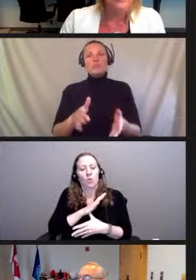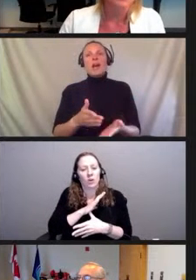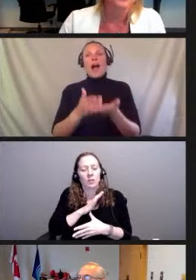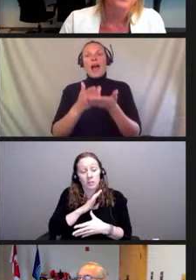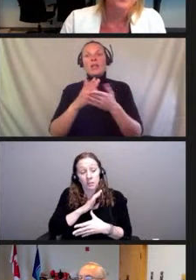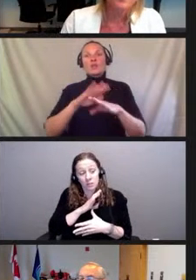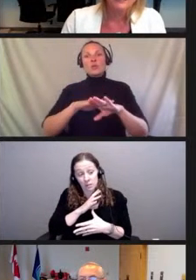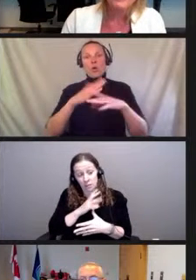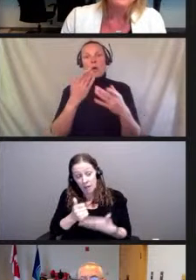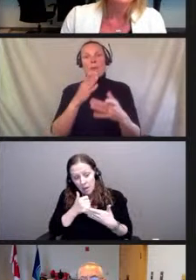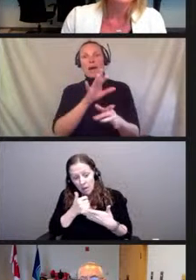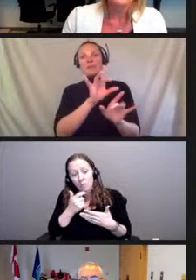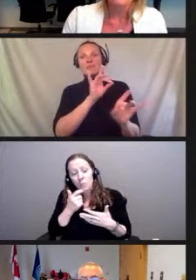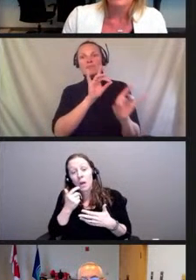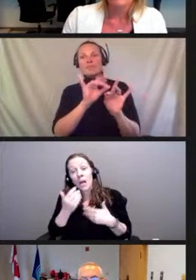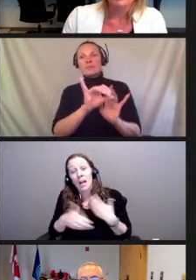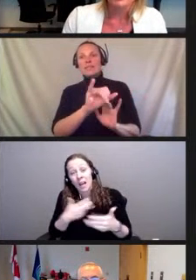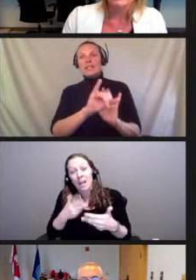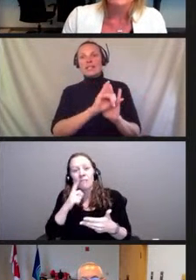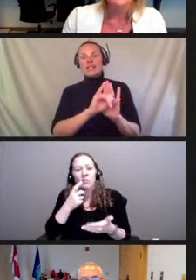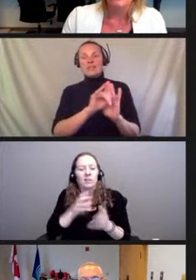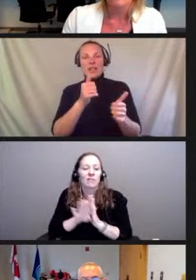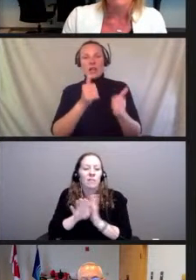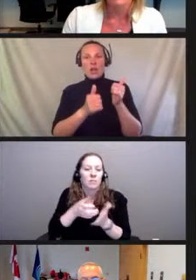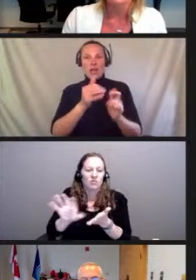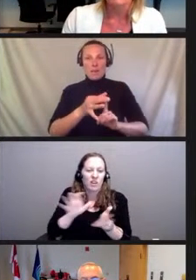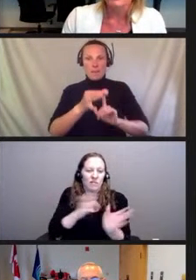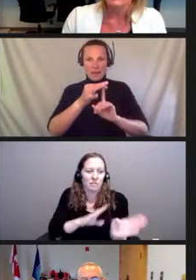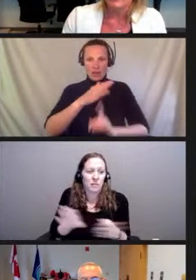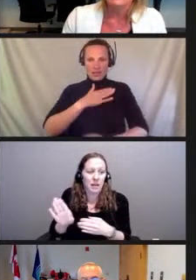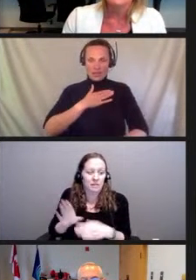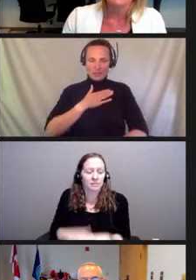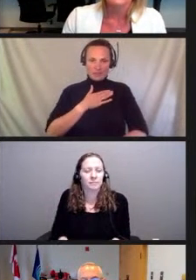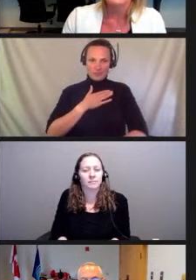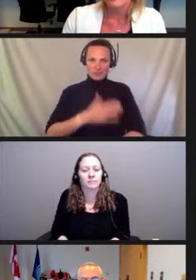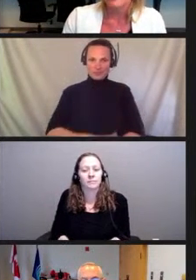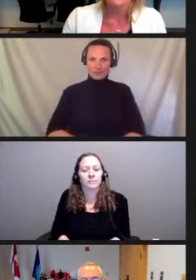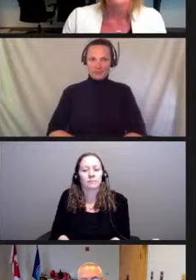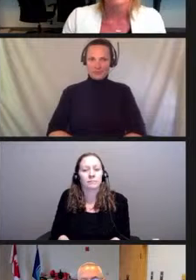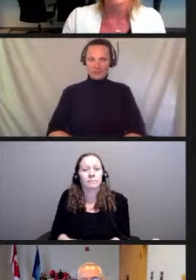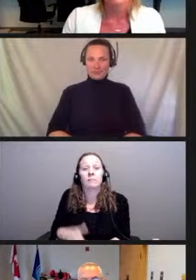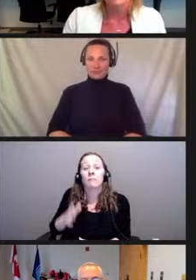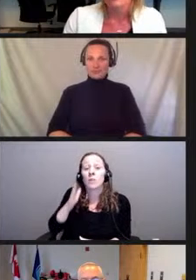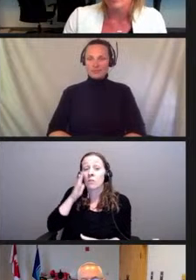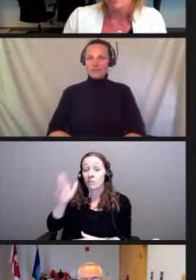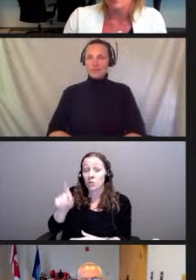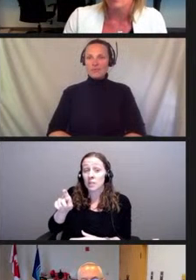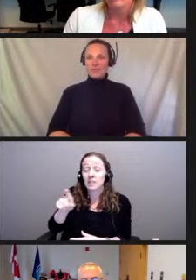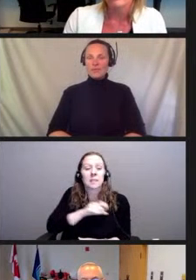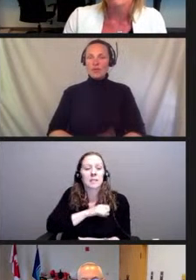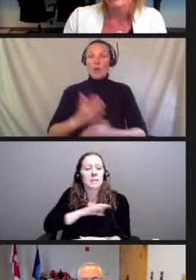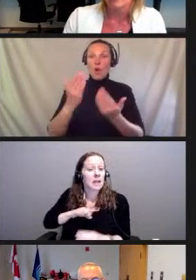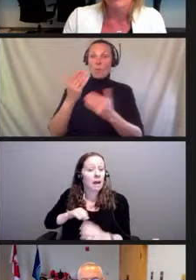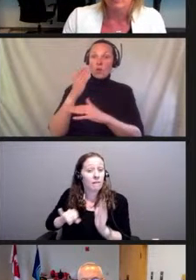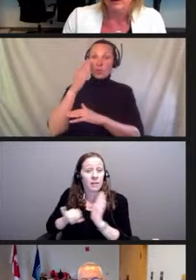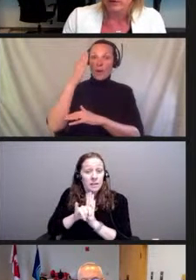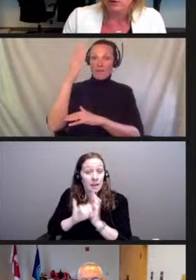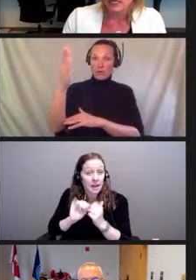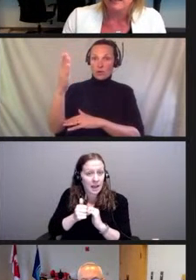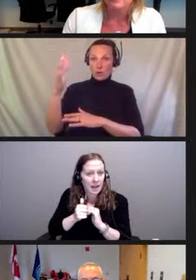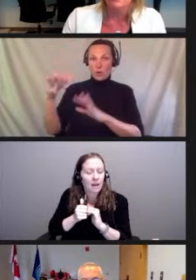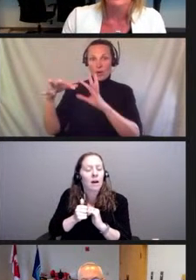draft plan. So some of the future needs are also being addressed by staff through some of our ongoing waste plan